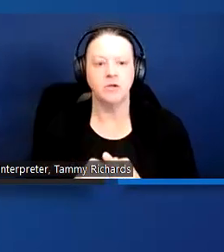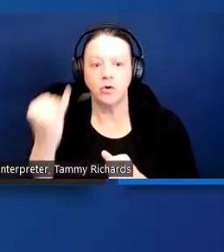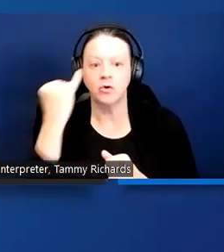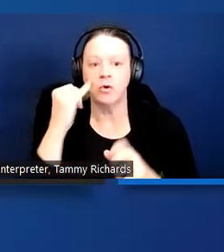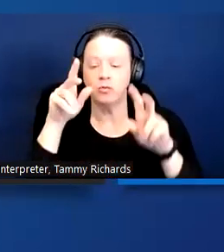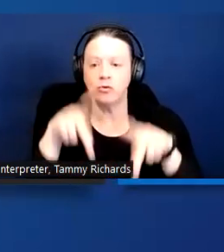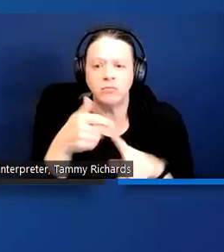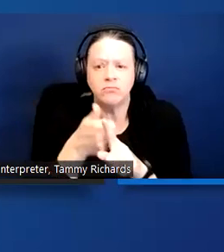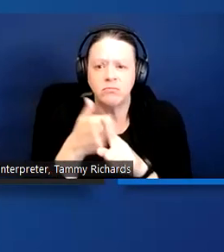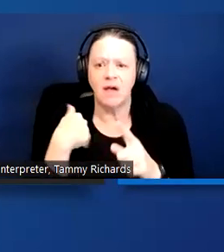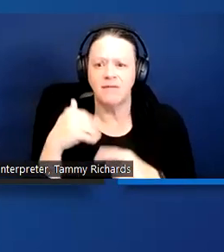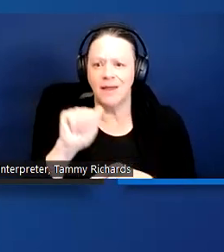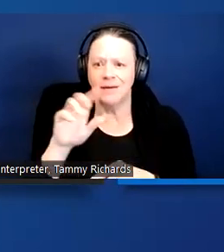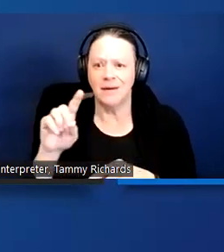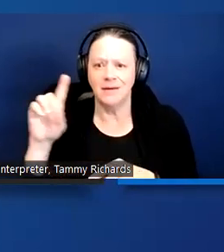disorder or